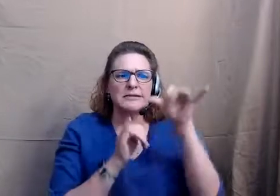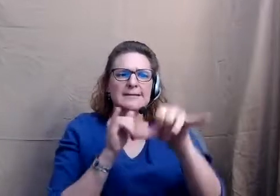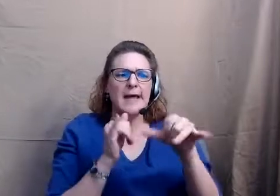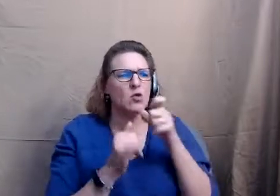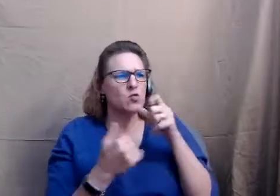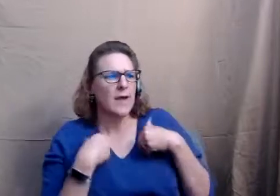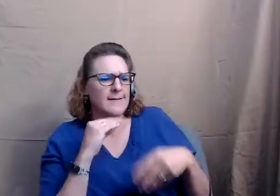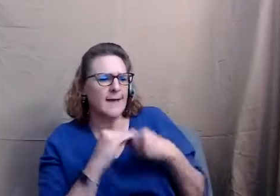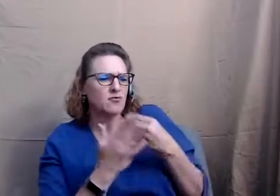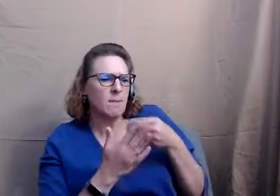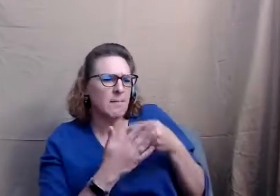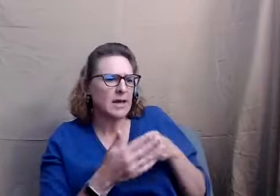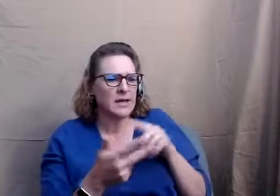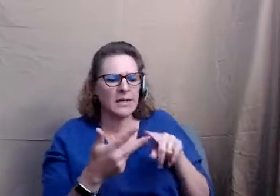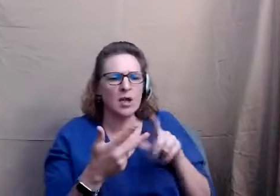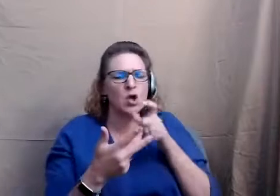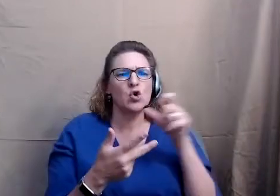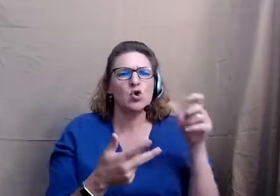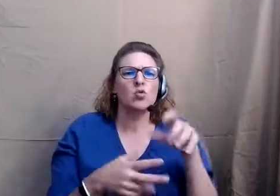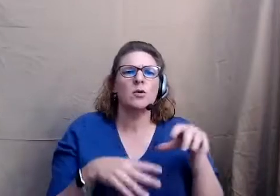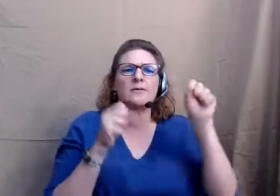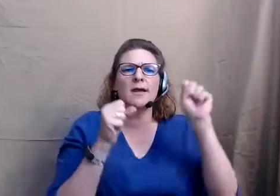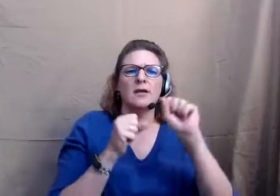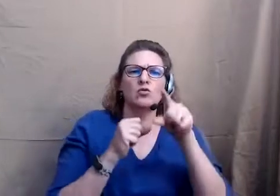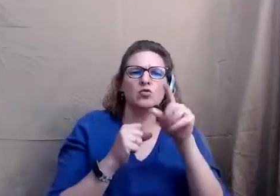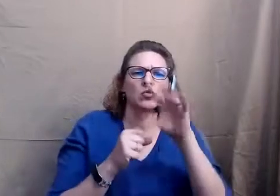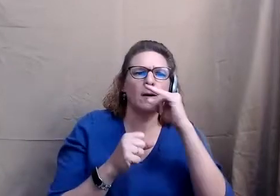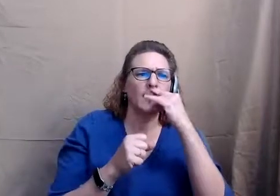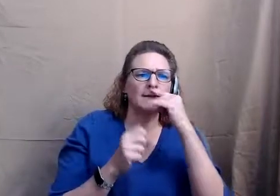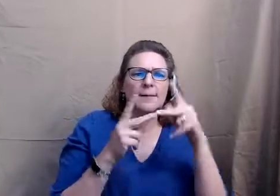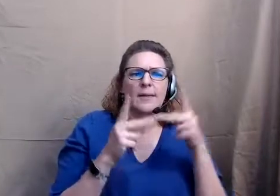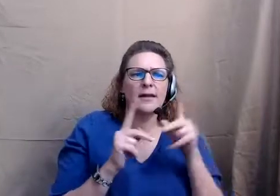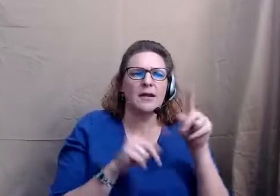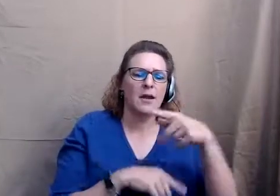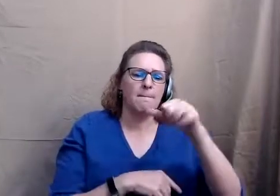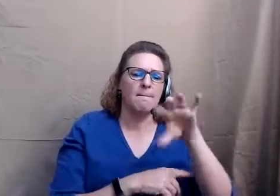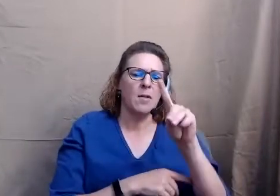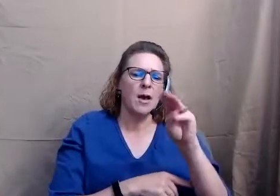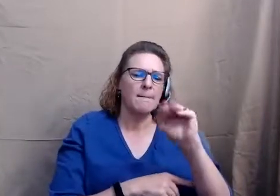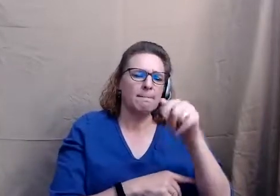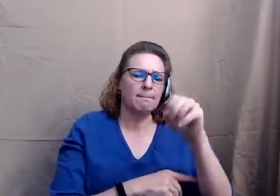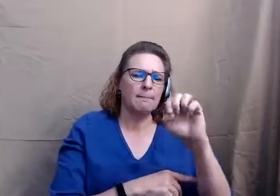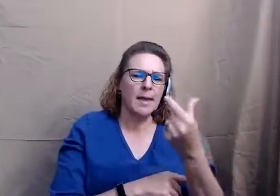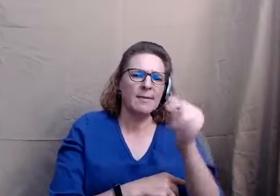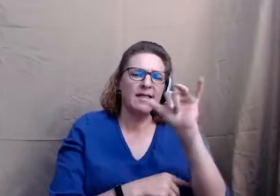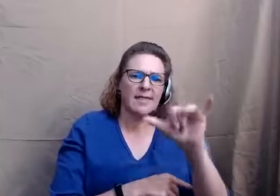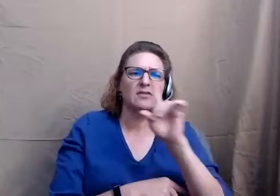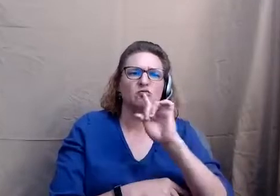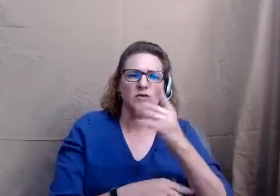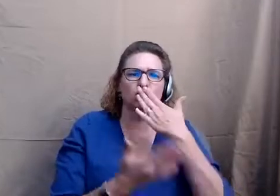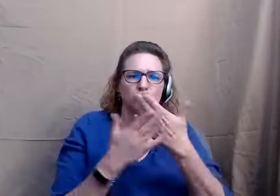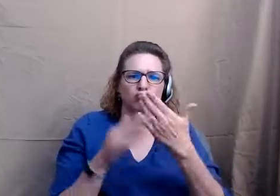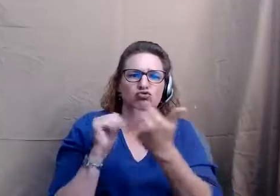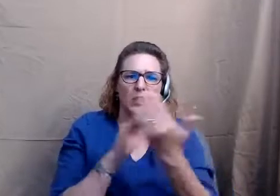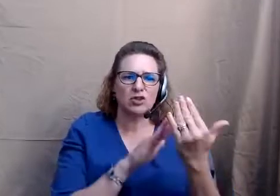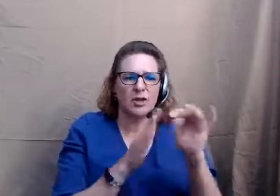take you and your kids someplace that you need to go? And thinking about pod mapping is one of the very concrete strategies. I